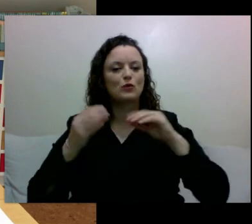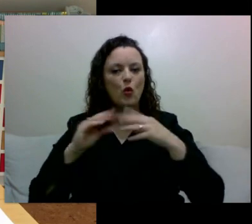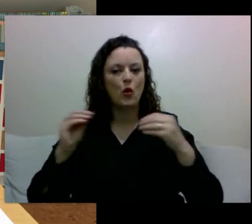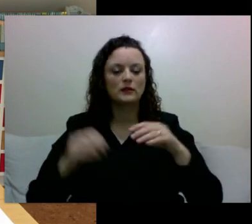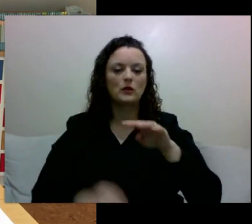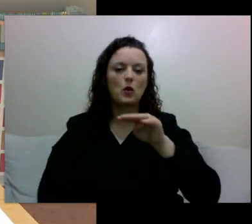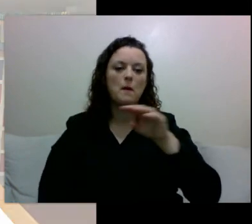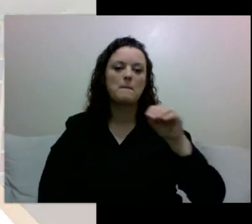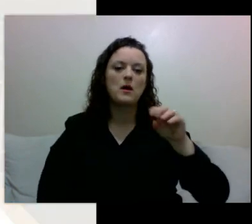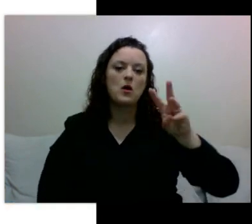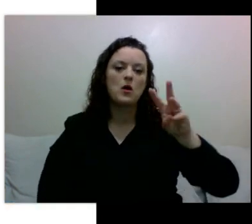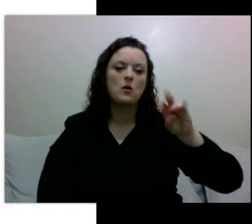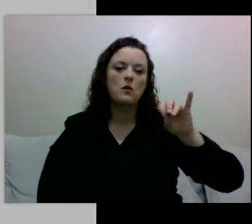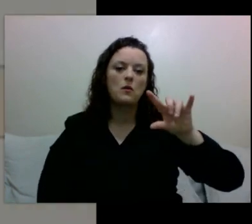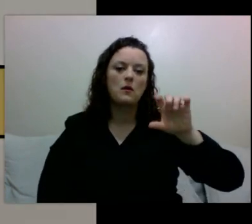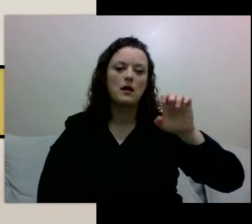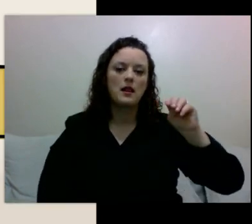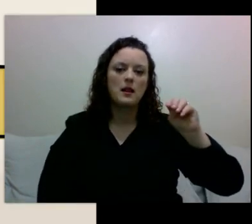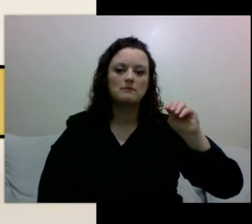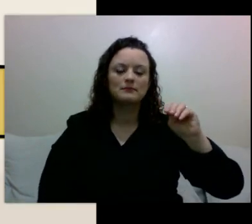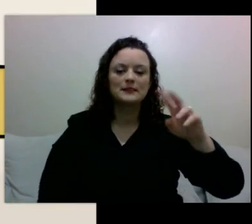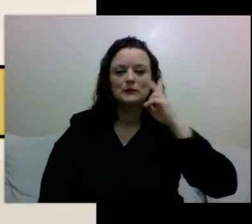tomorrow.